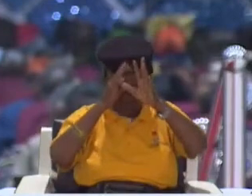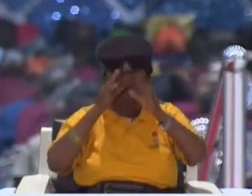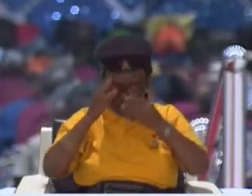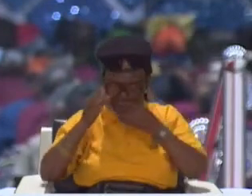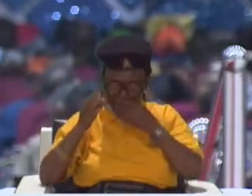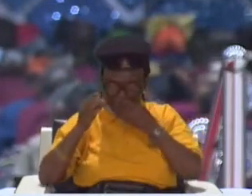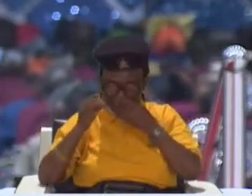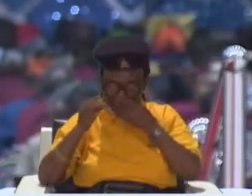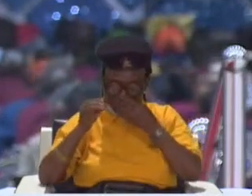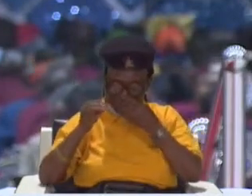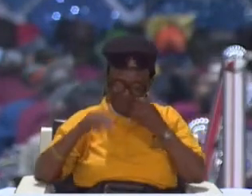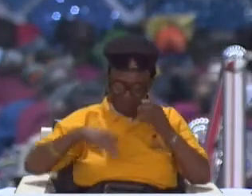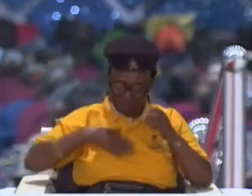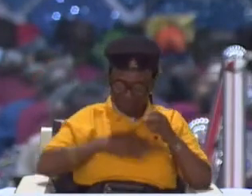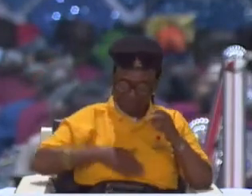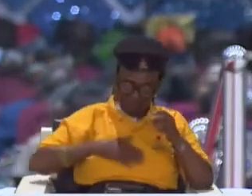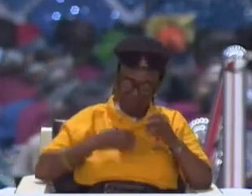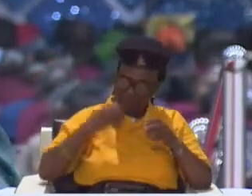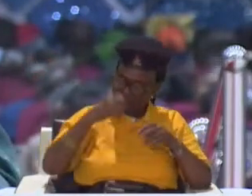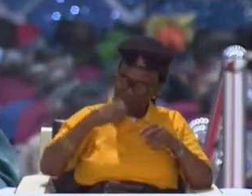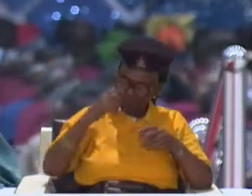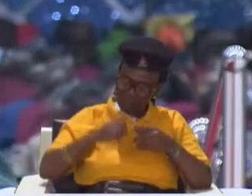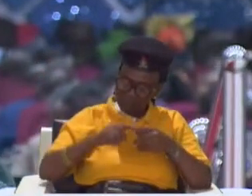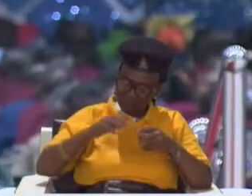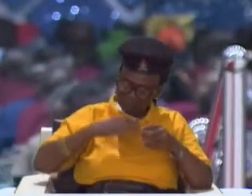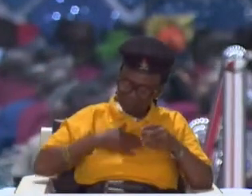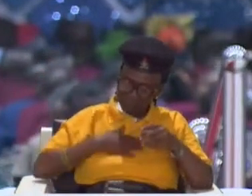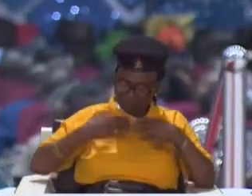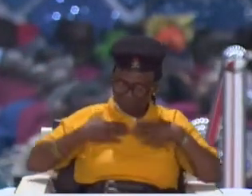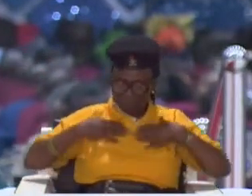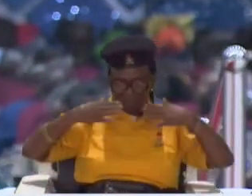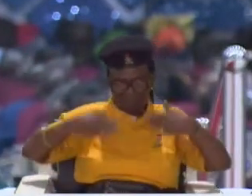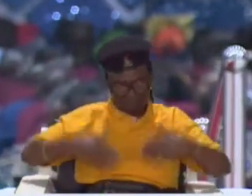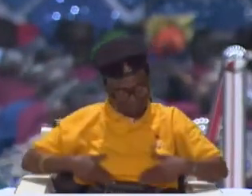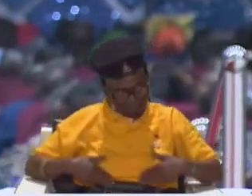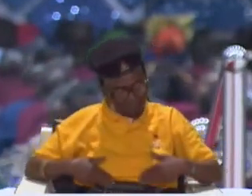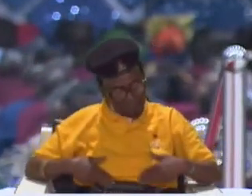please speak to my body. I